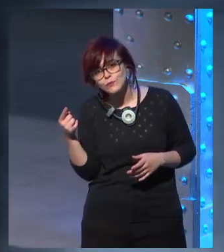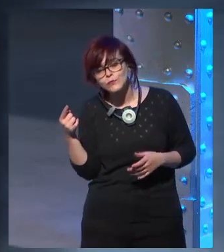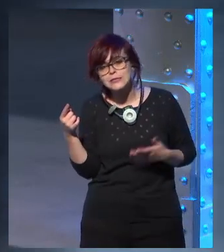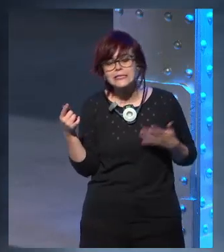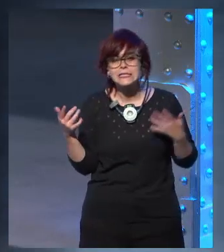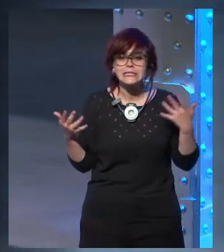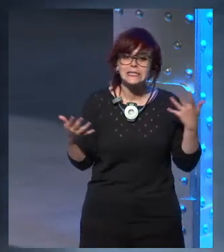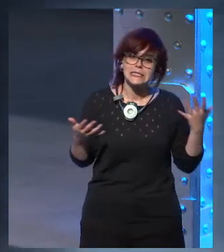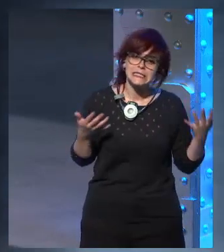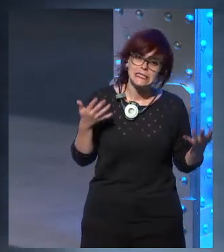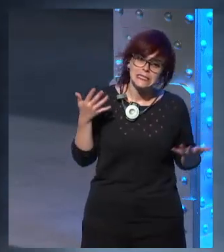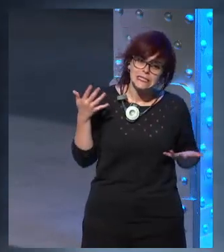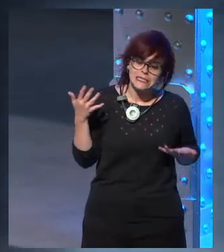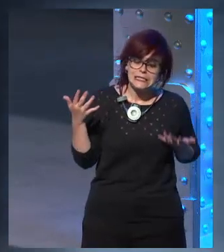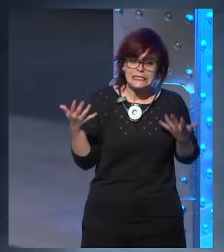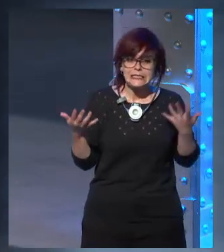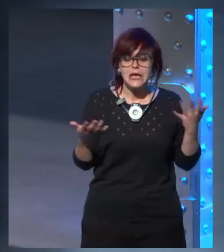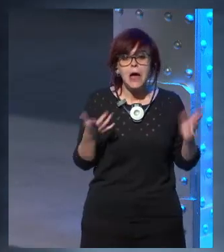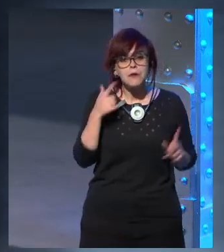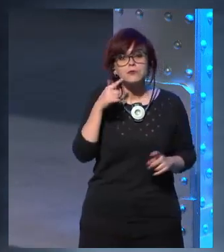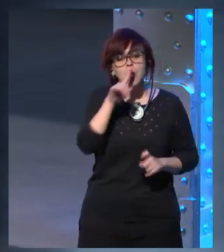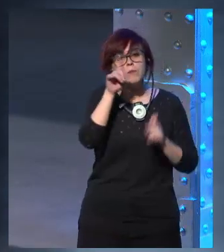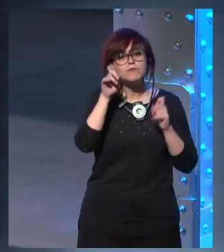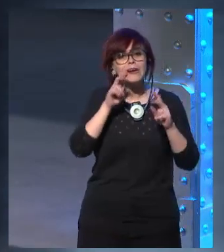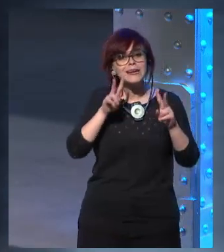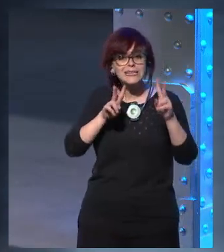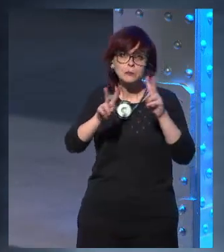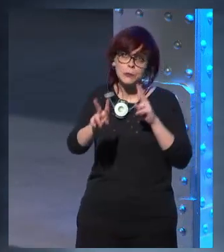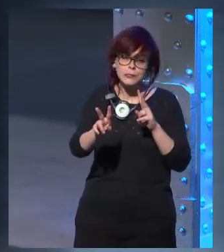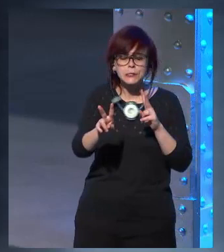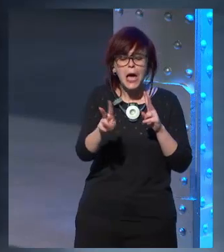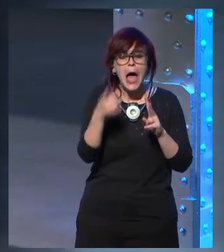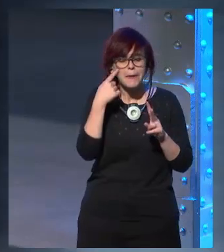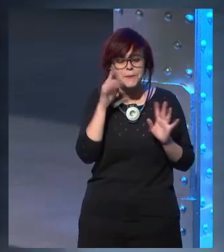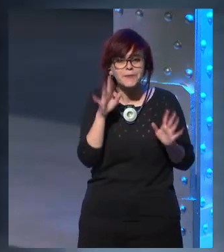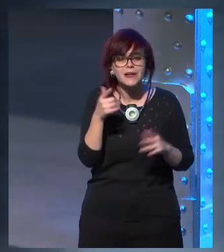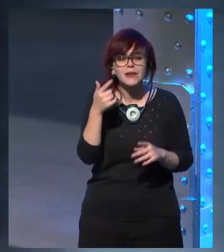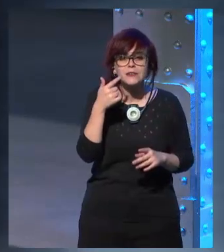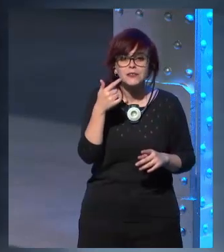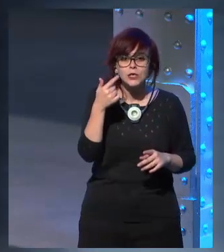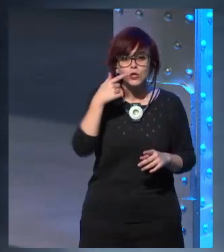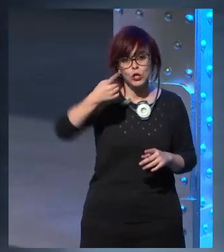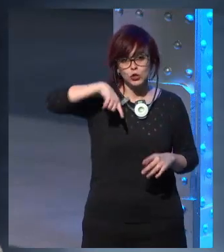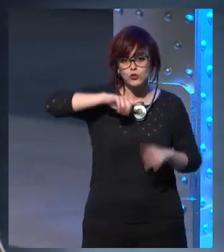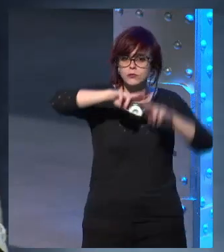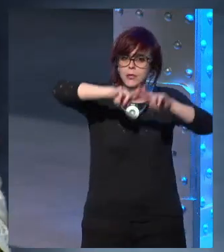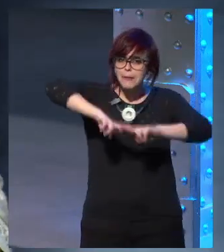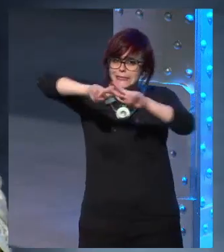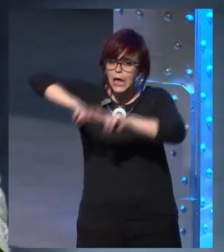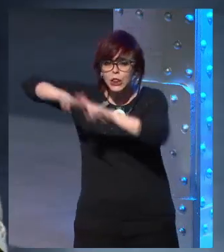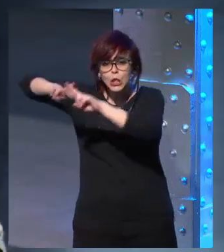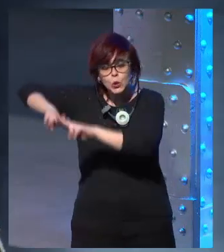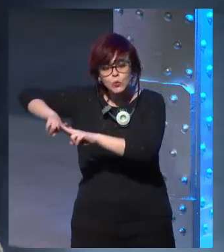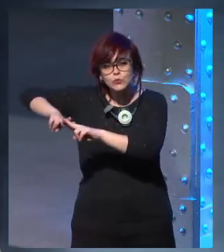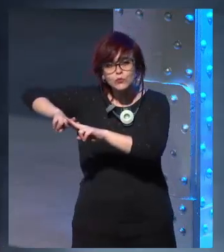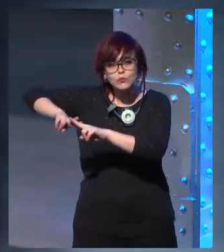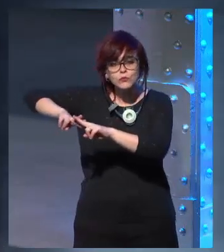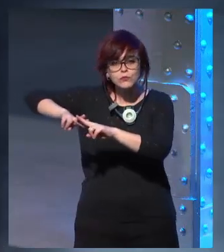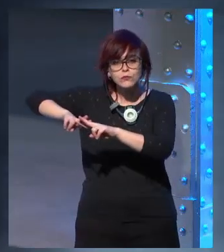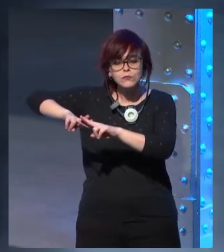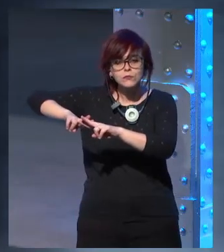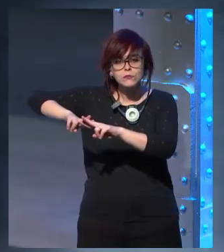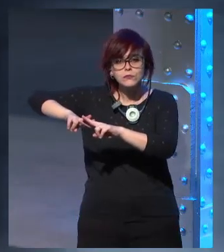I think this may be an answer to that question. One of the findings from all of our research, in part, we often, I